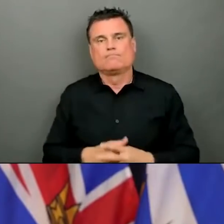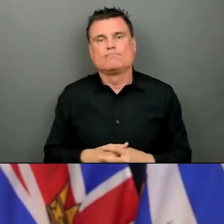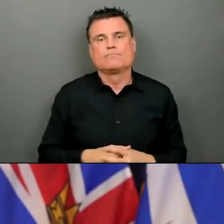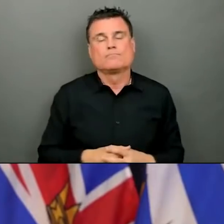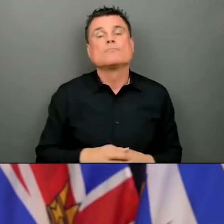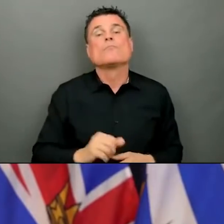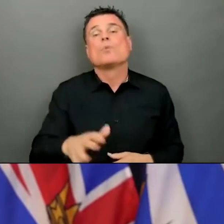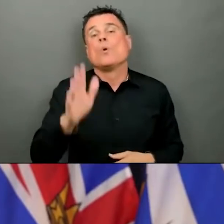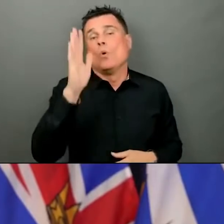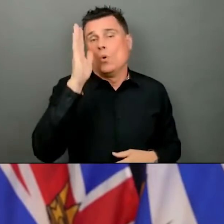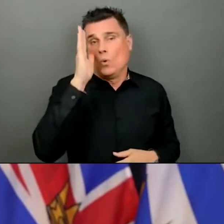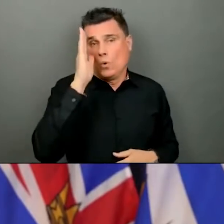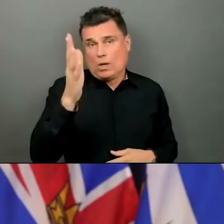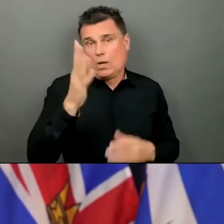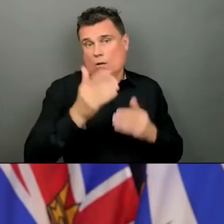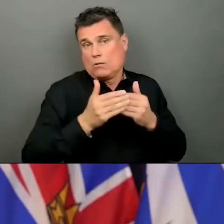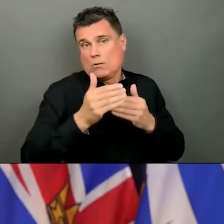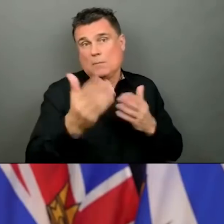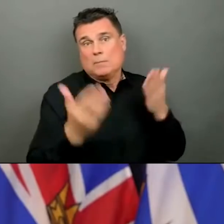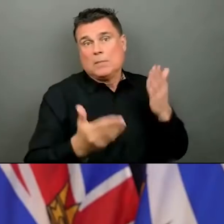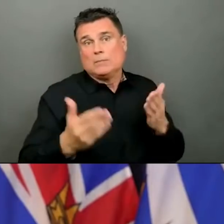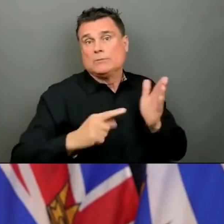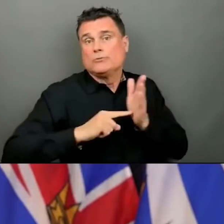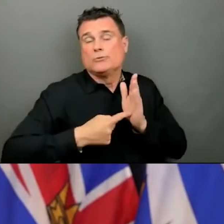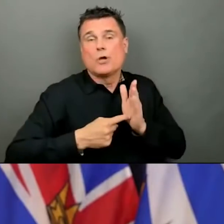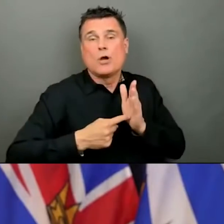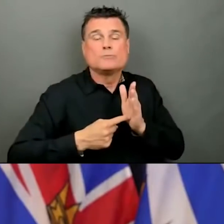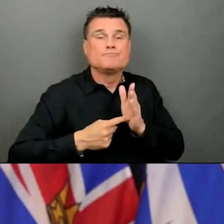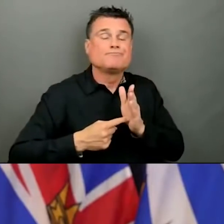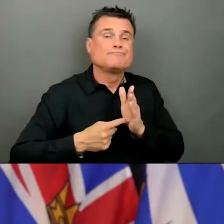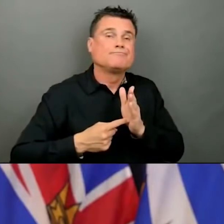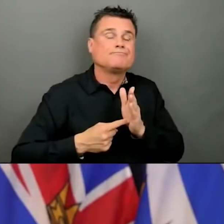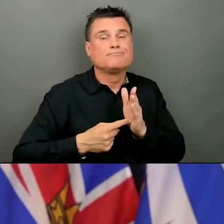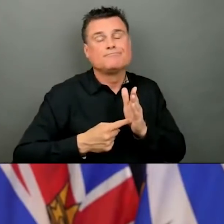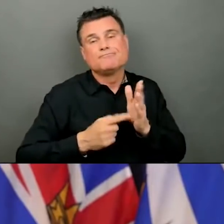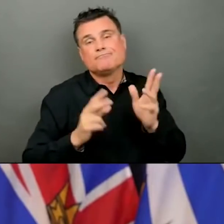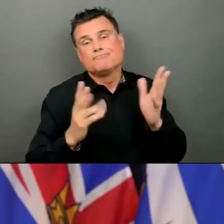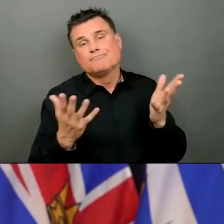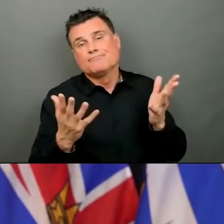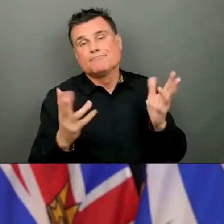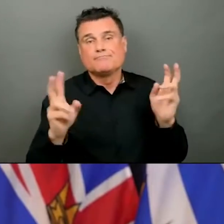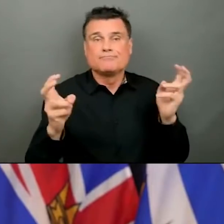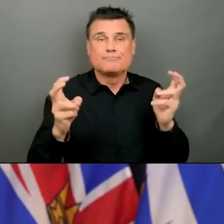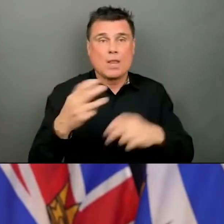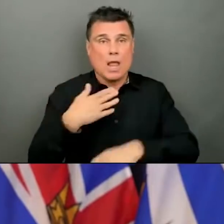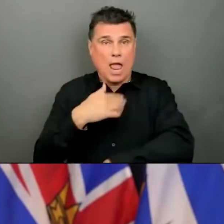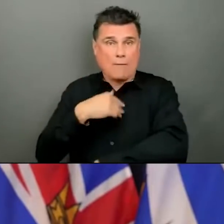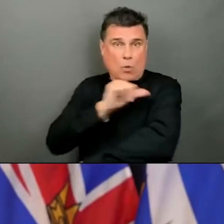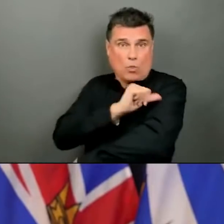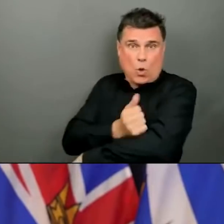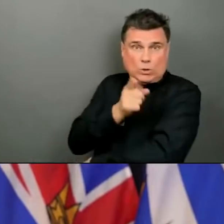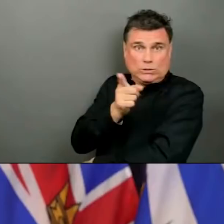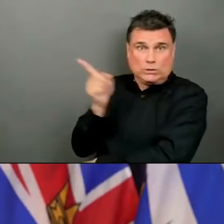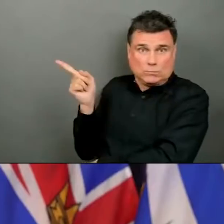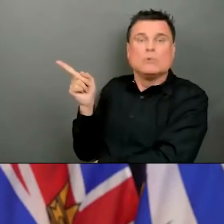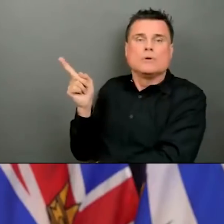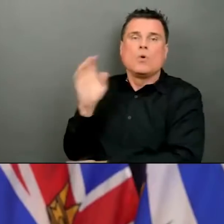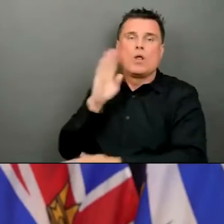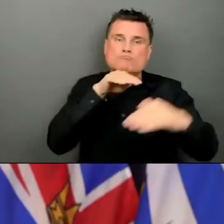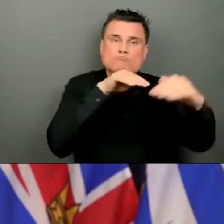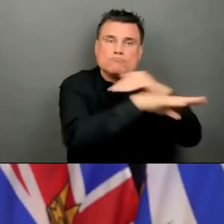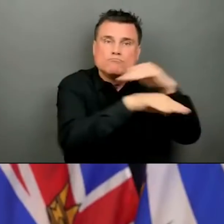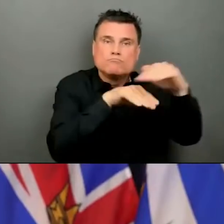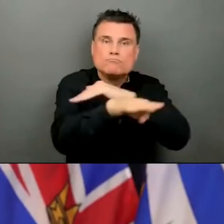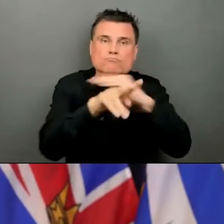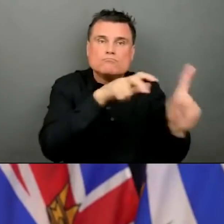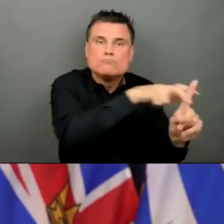roadside stops for counterattack during the Christmas season. They will be susceptible to all travelers, not just a